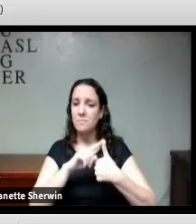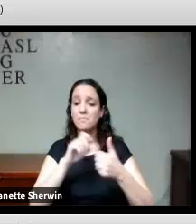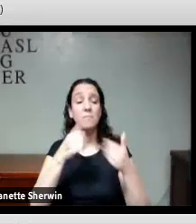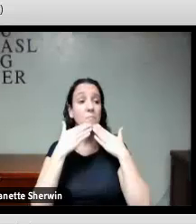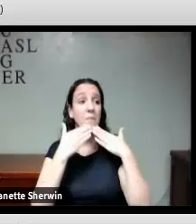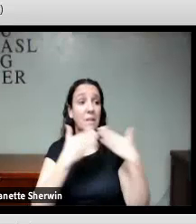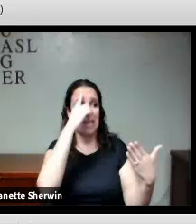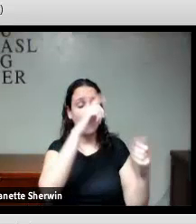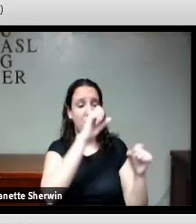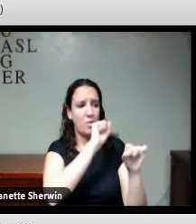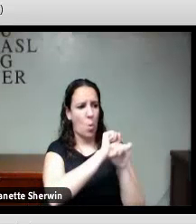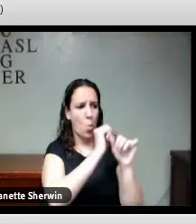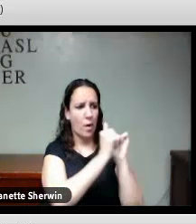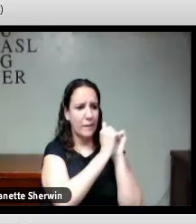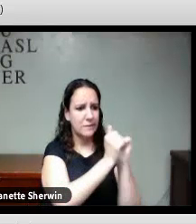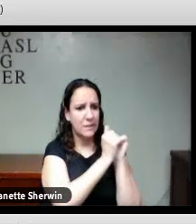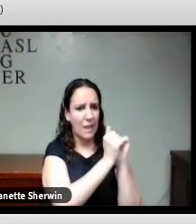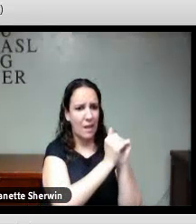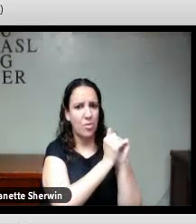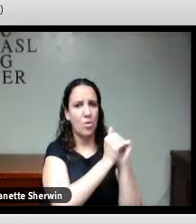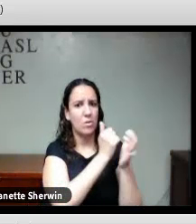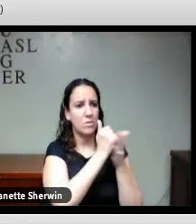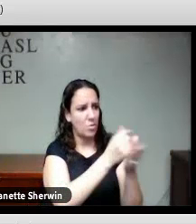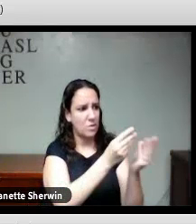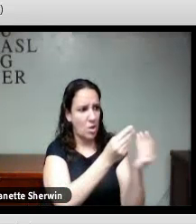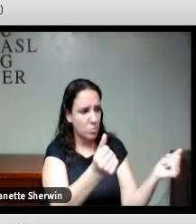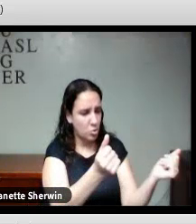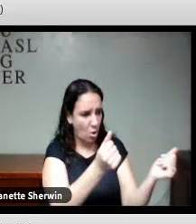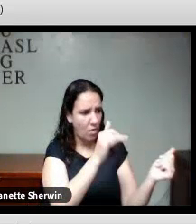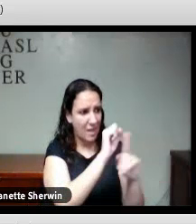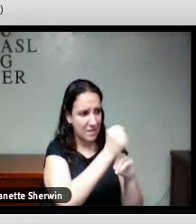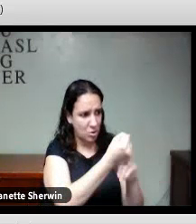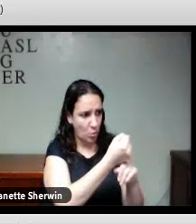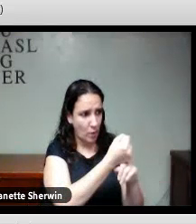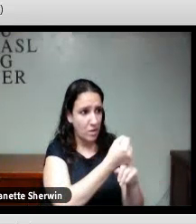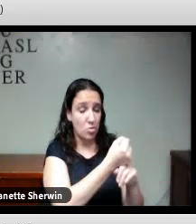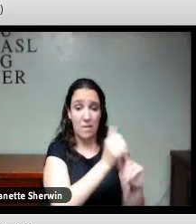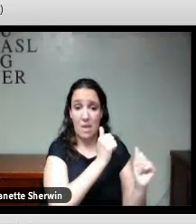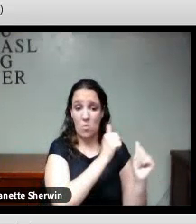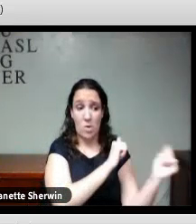working together to resolve the situation to create a win-win situation.